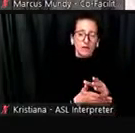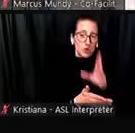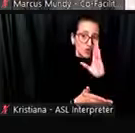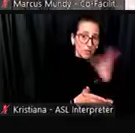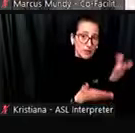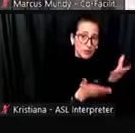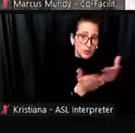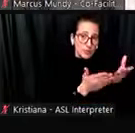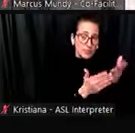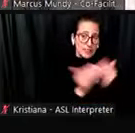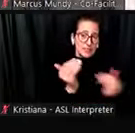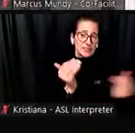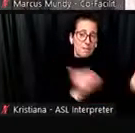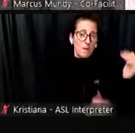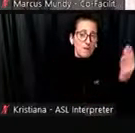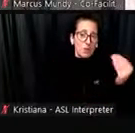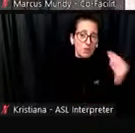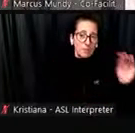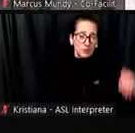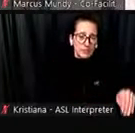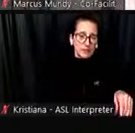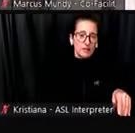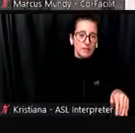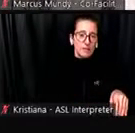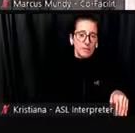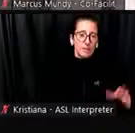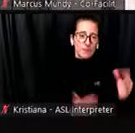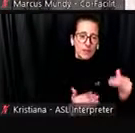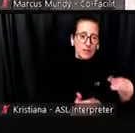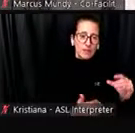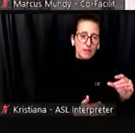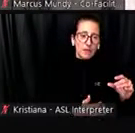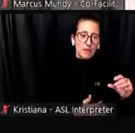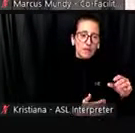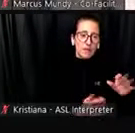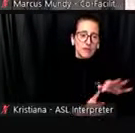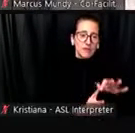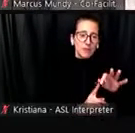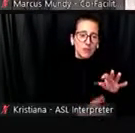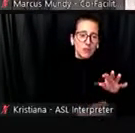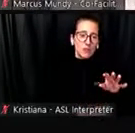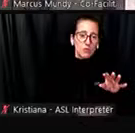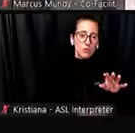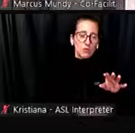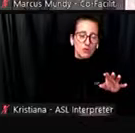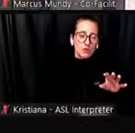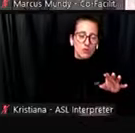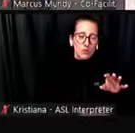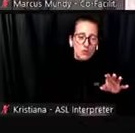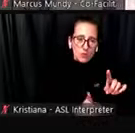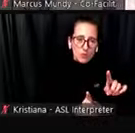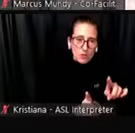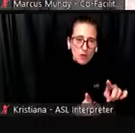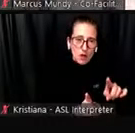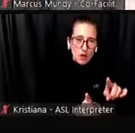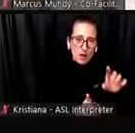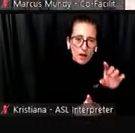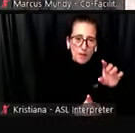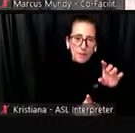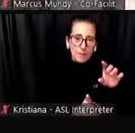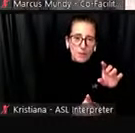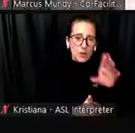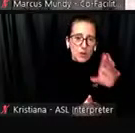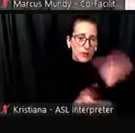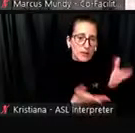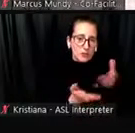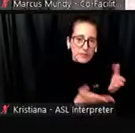year, support services 30%, and the COVID-19 CARES Act response fund is 56%. And the